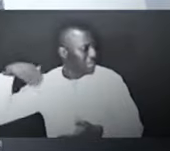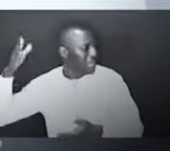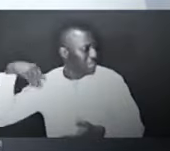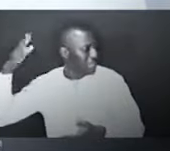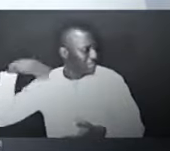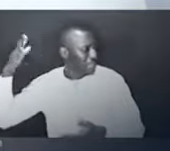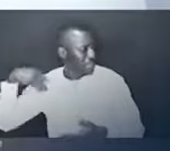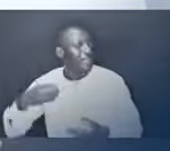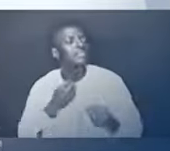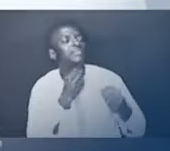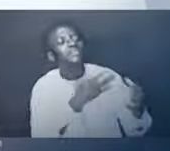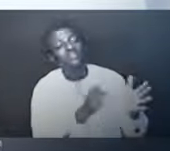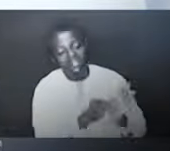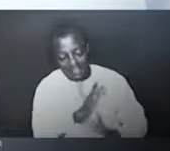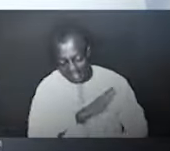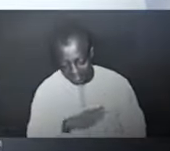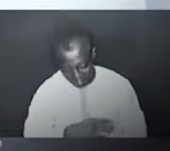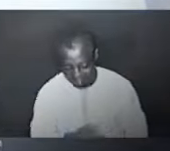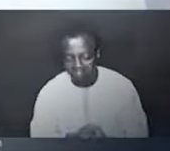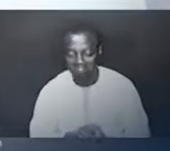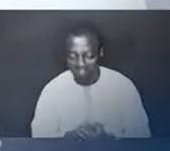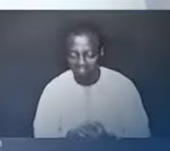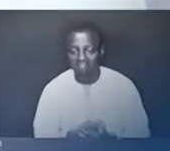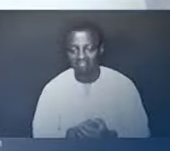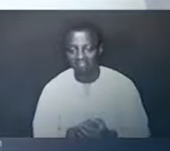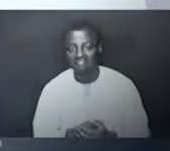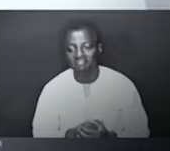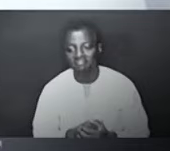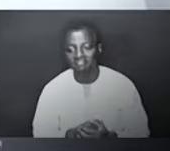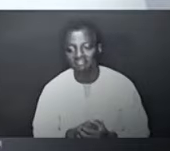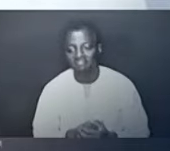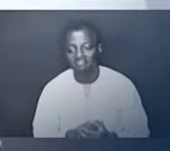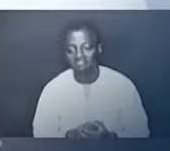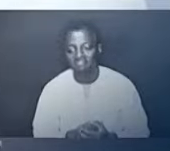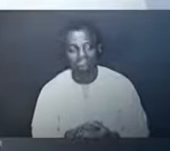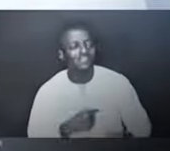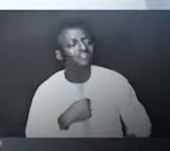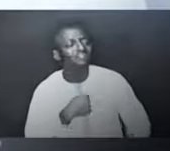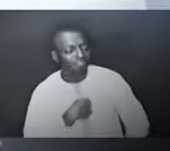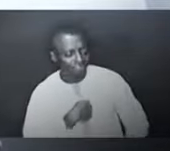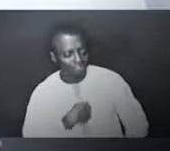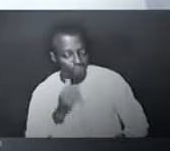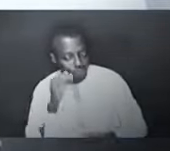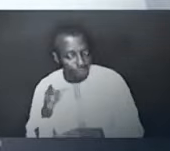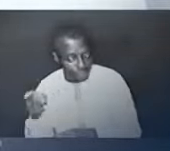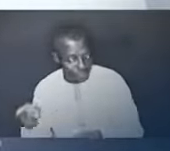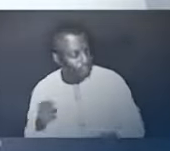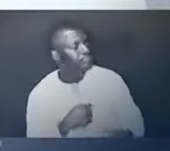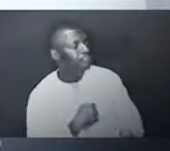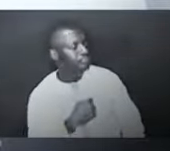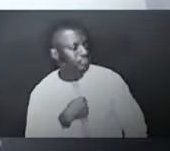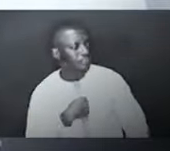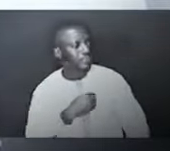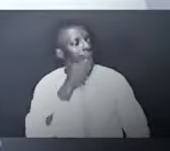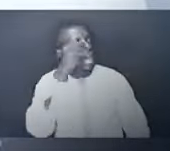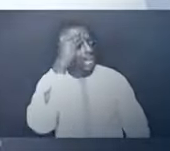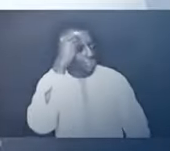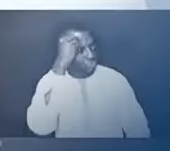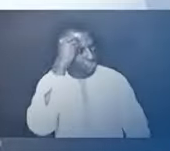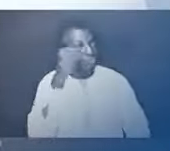and learned. I know that